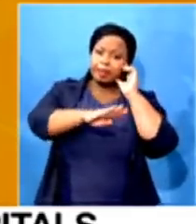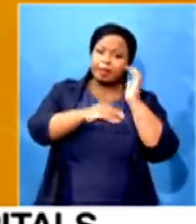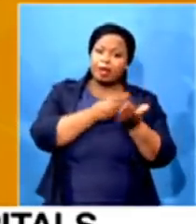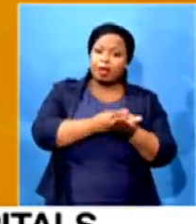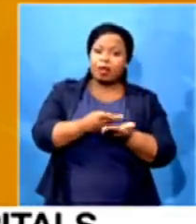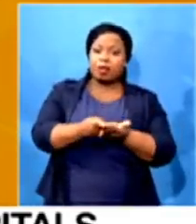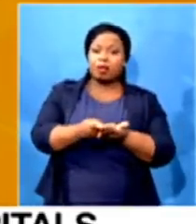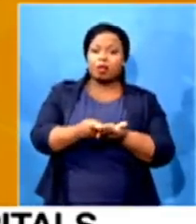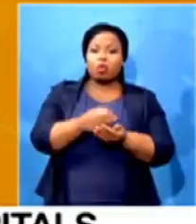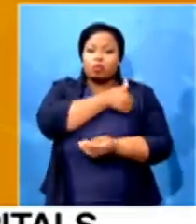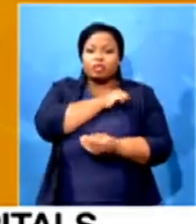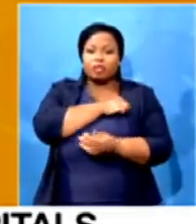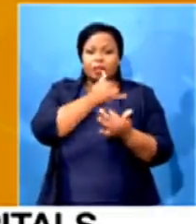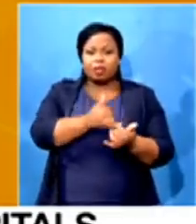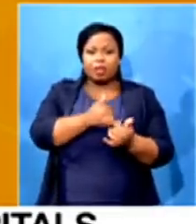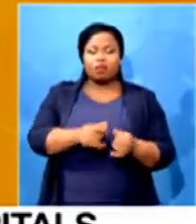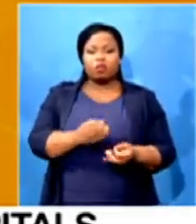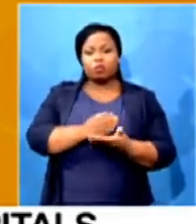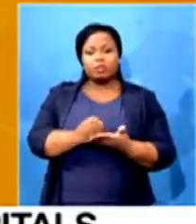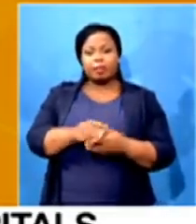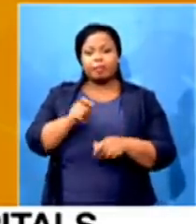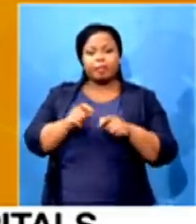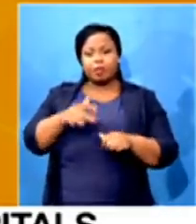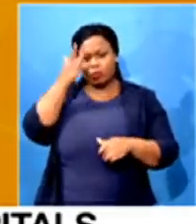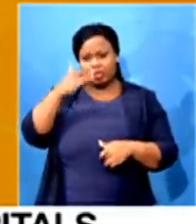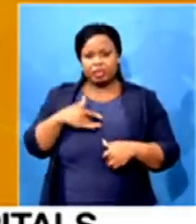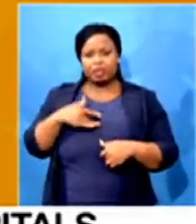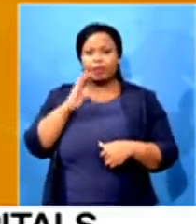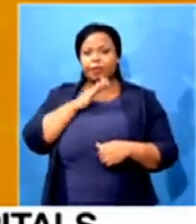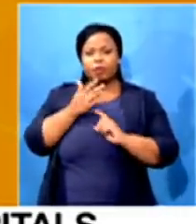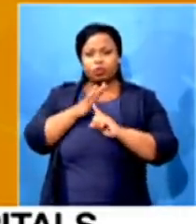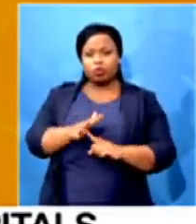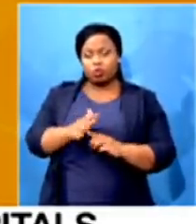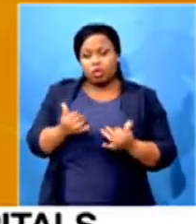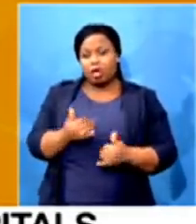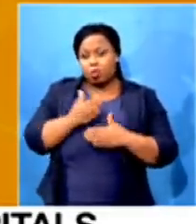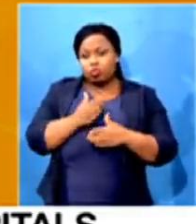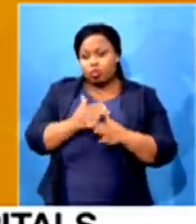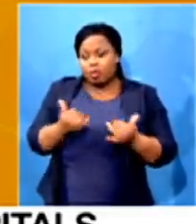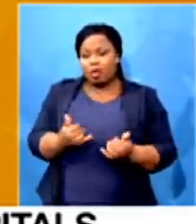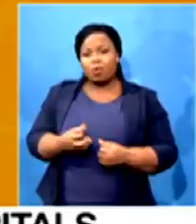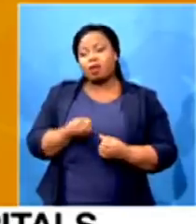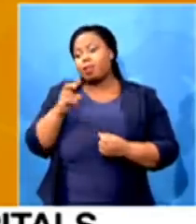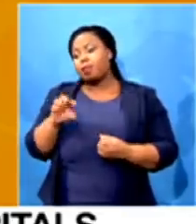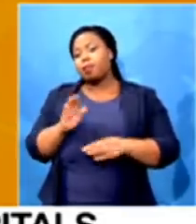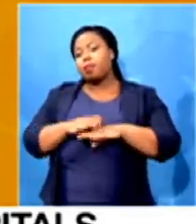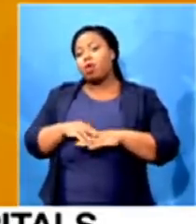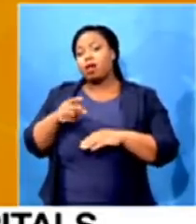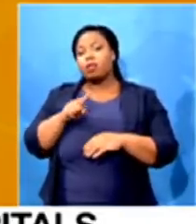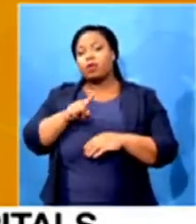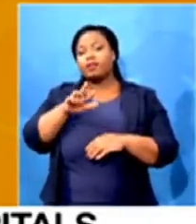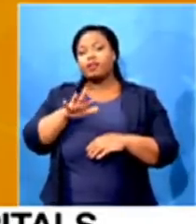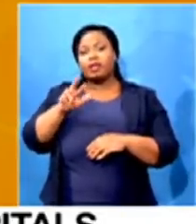and now to asymptomatic COVID patients. So he's out of a job, as well as 158 more people.